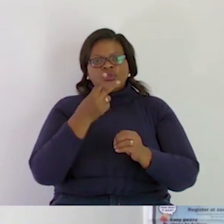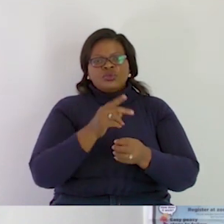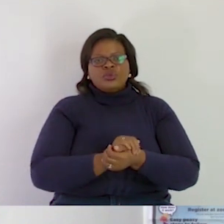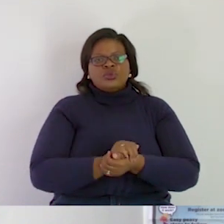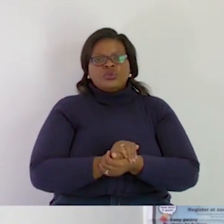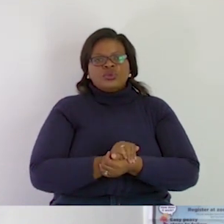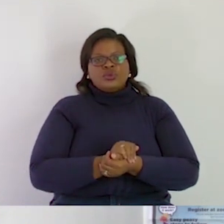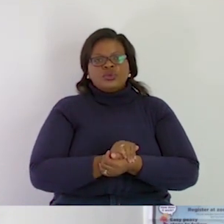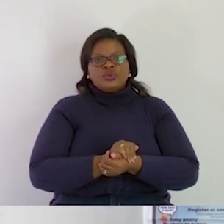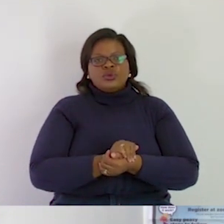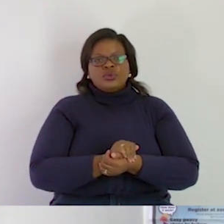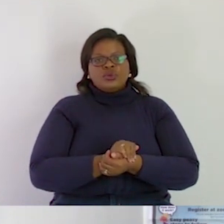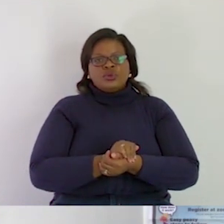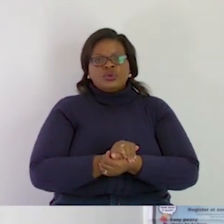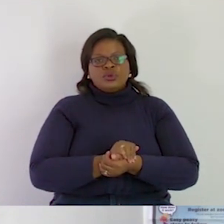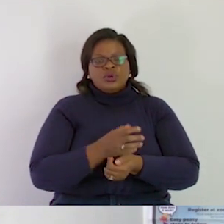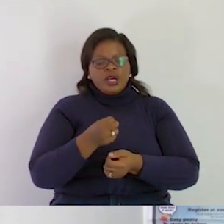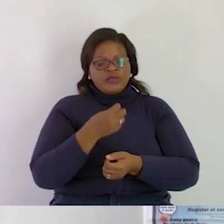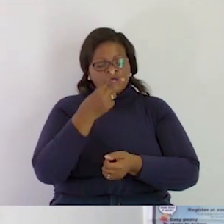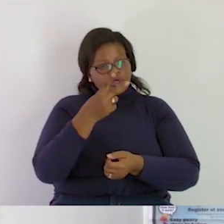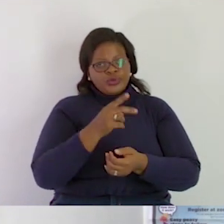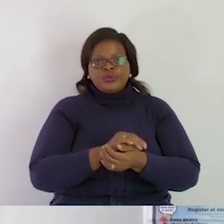Second example. Let's say I have 2